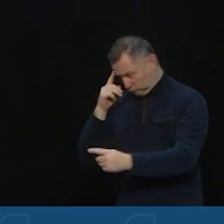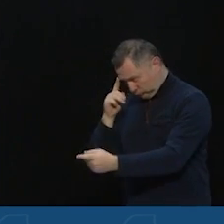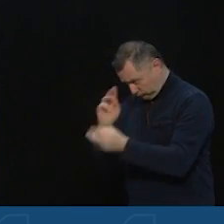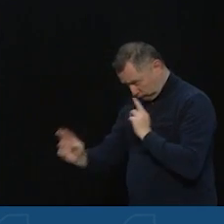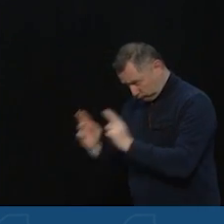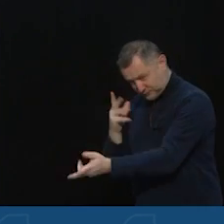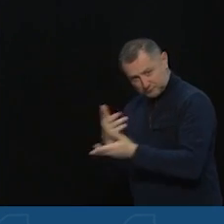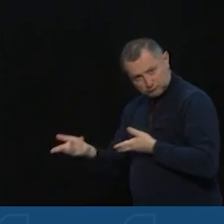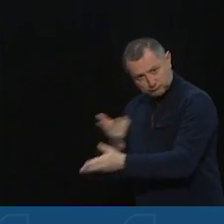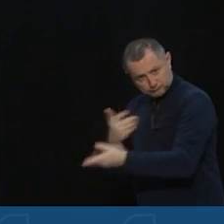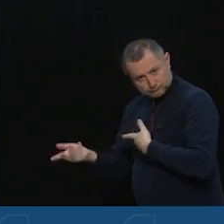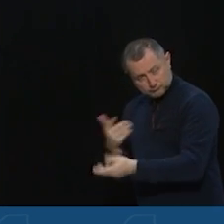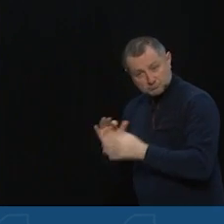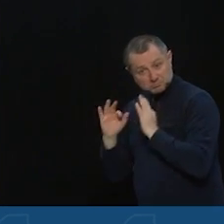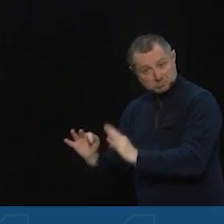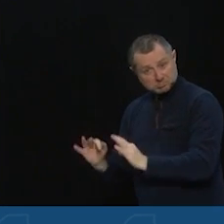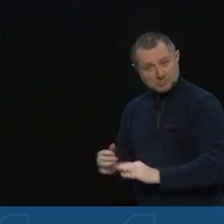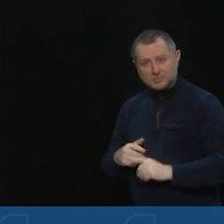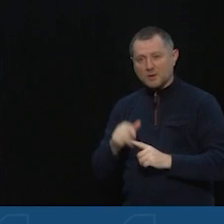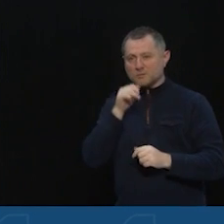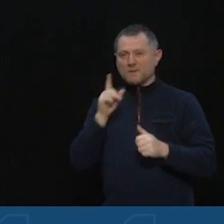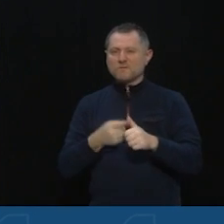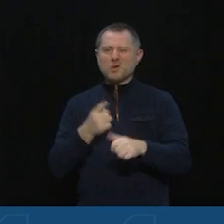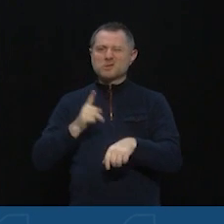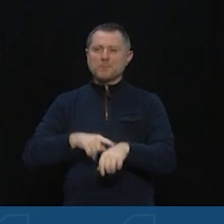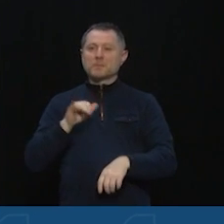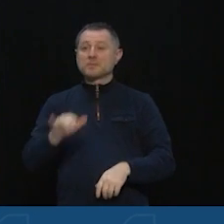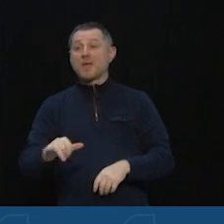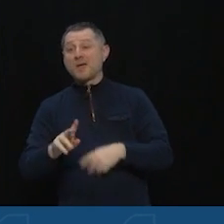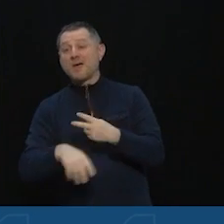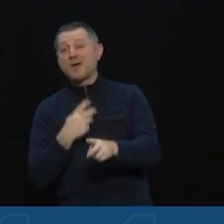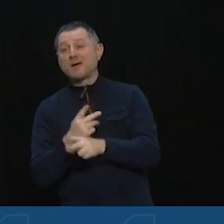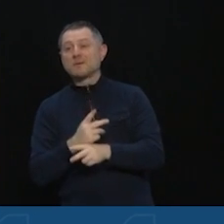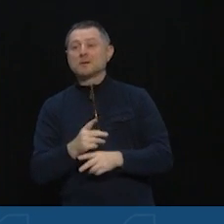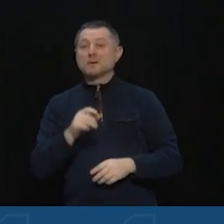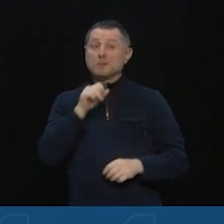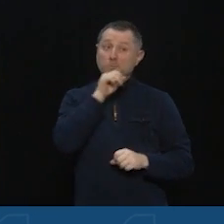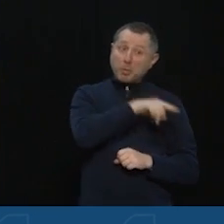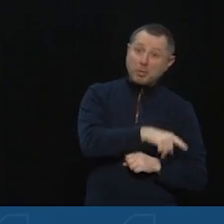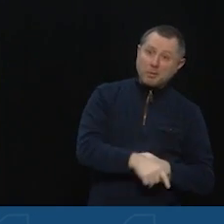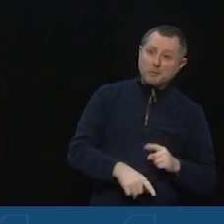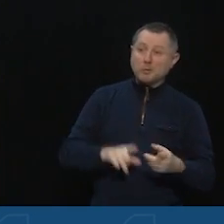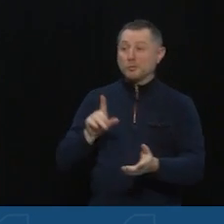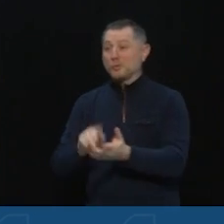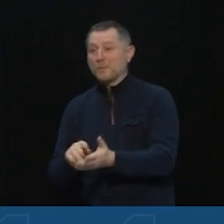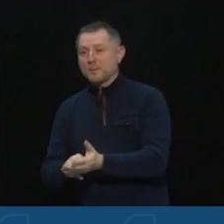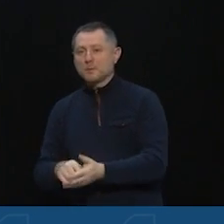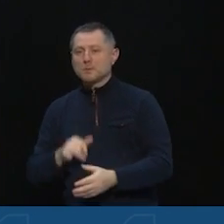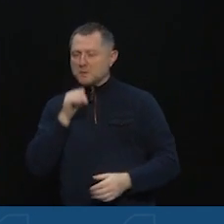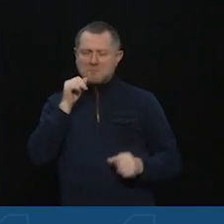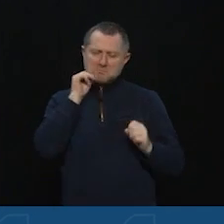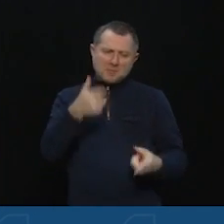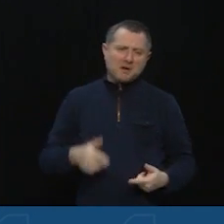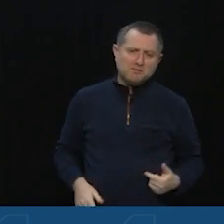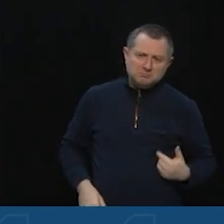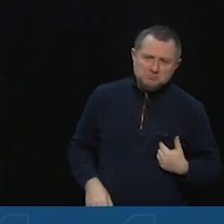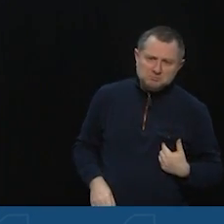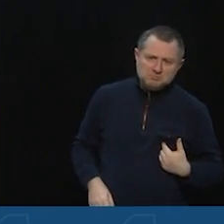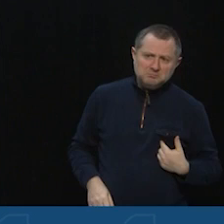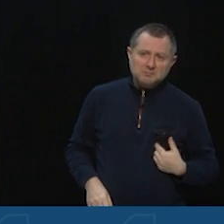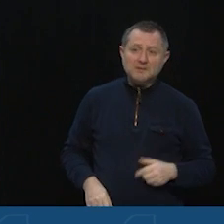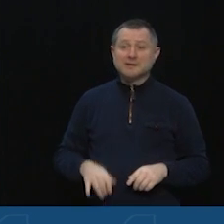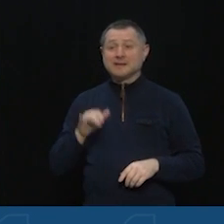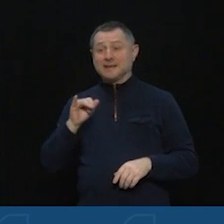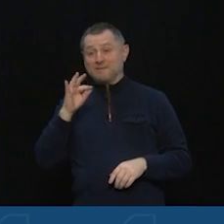first time in the history of New York that an internal document landed in the press, but I actually know how to get something in the press. If I want to, I'll just hand it to